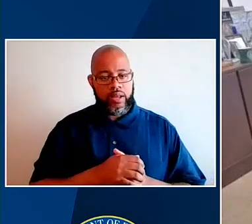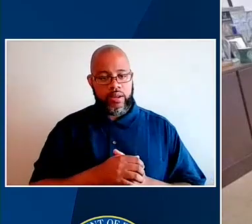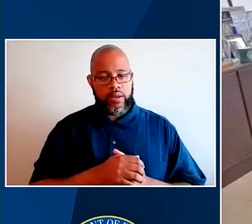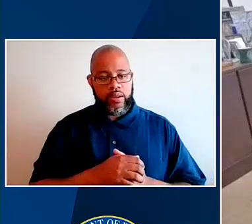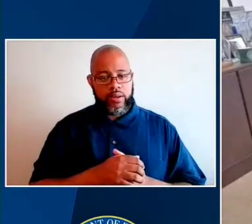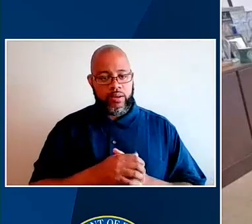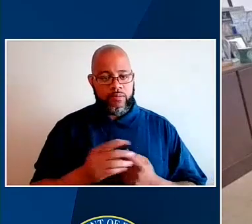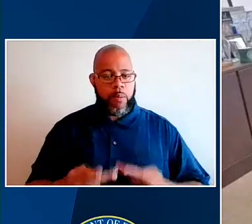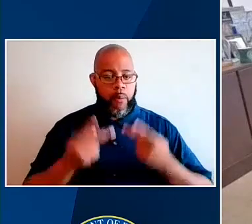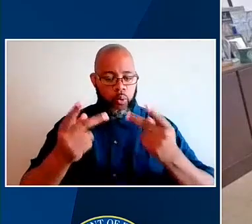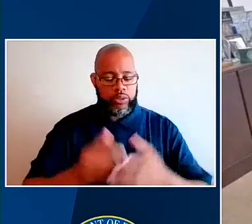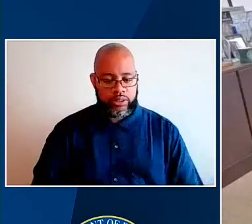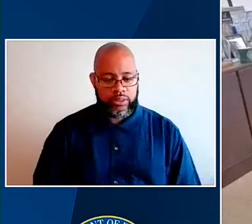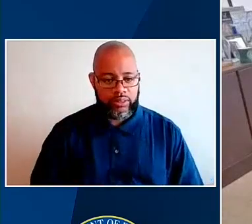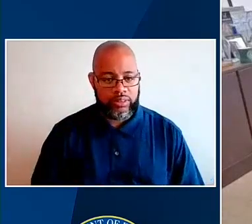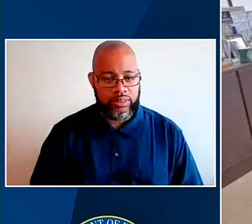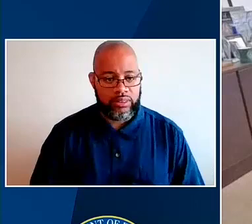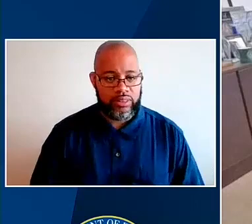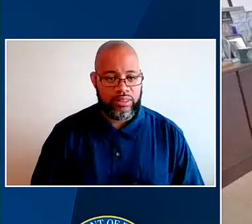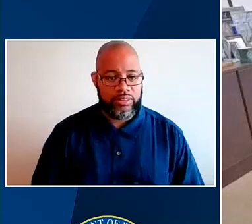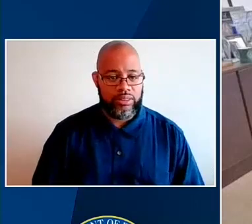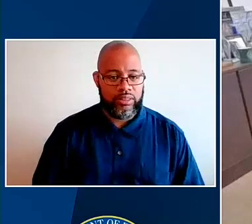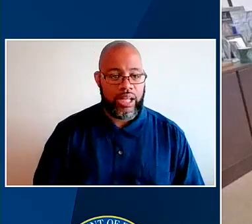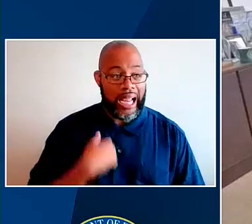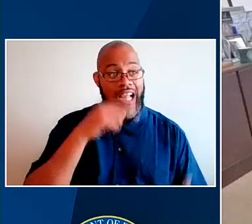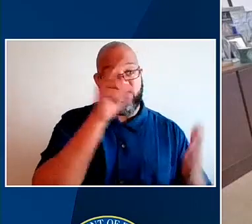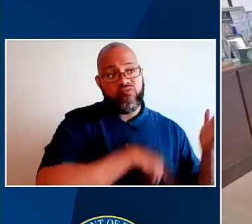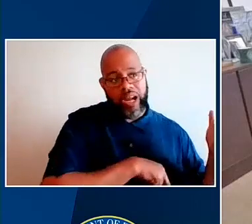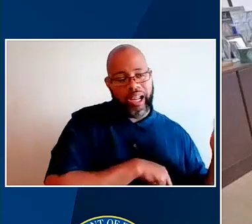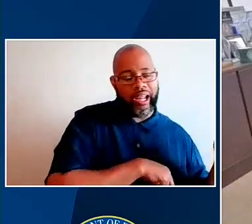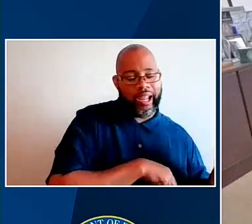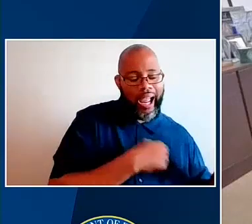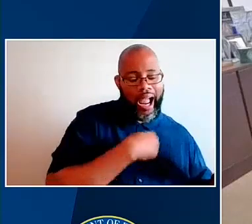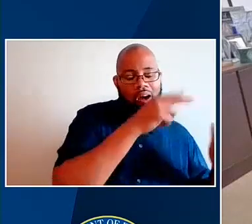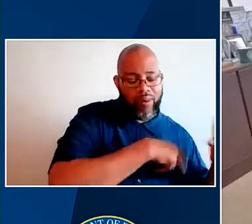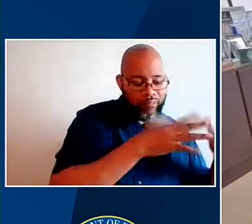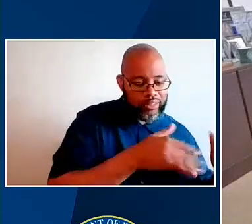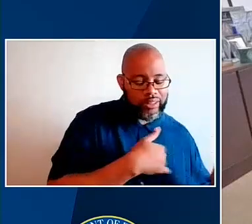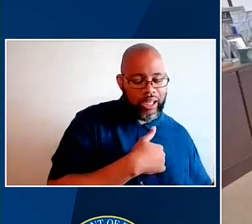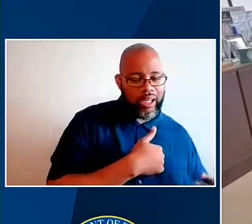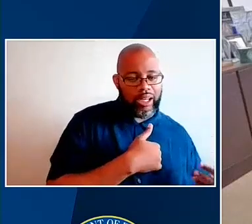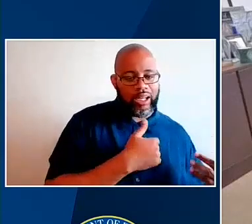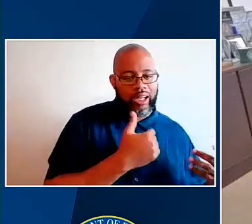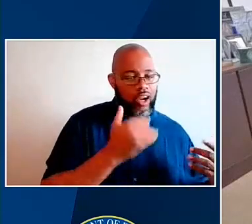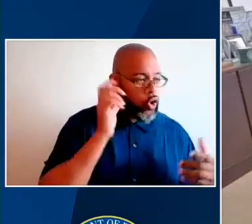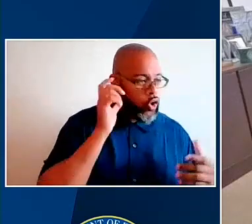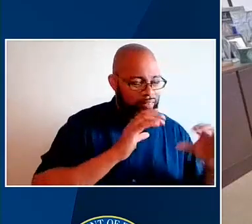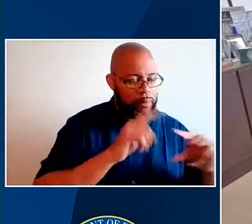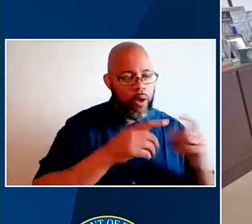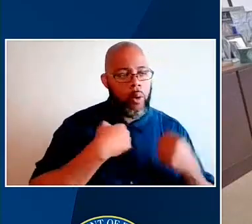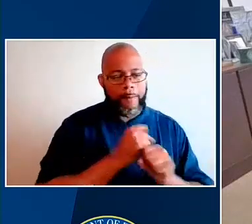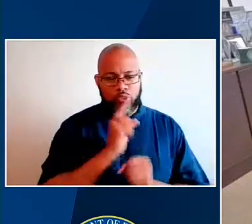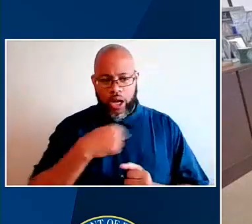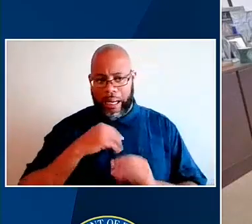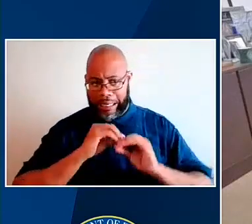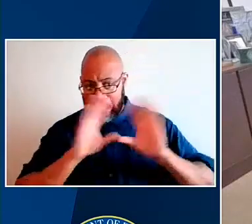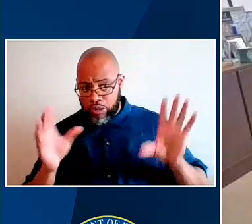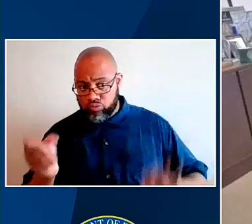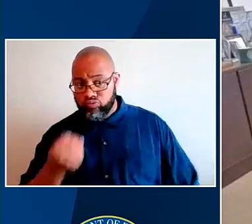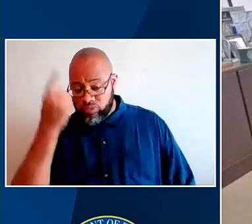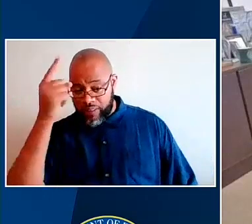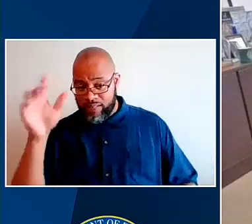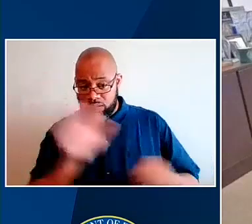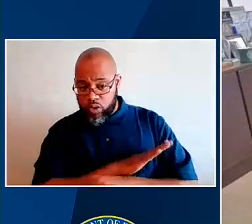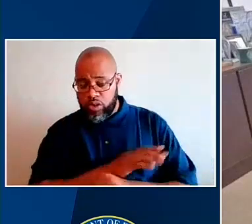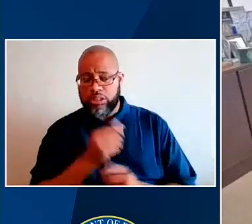our thumbs for. So could somebody, I mean, I can read it. I've read it and I've heard the conversation, but I just want to be really clear if somebody can